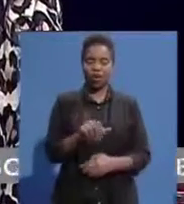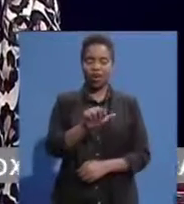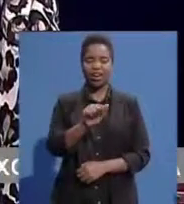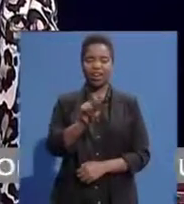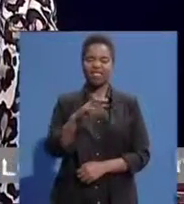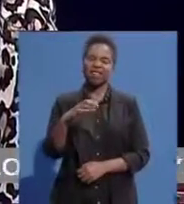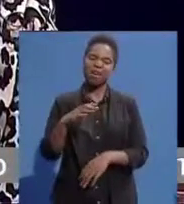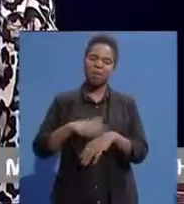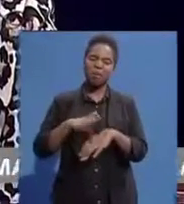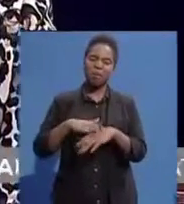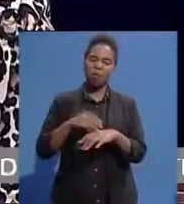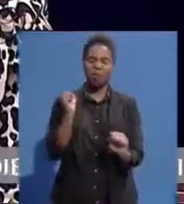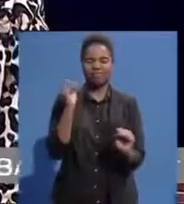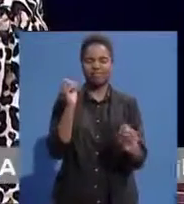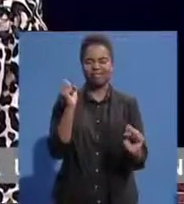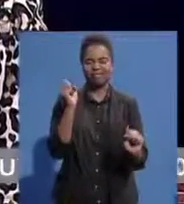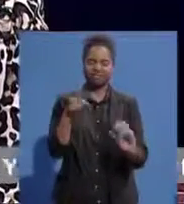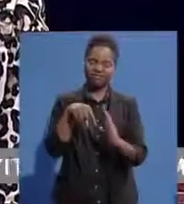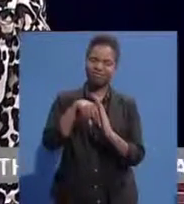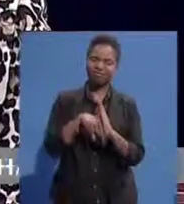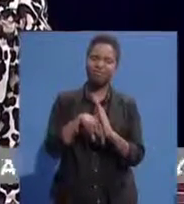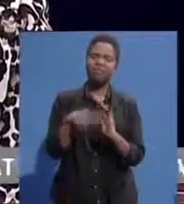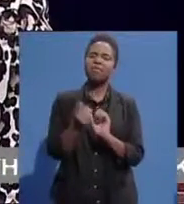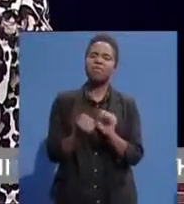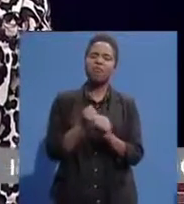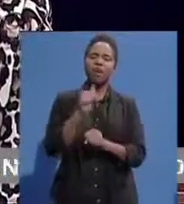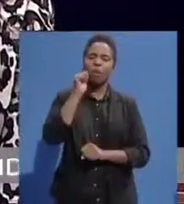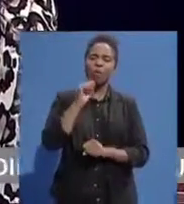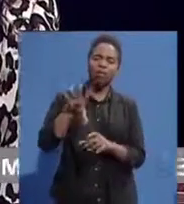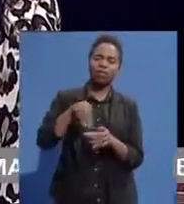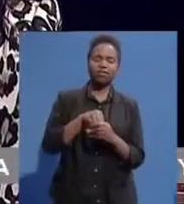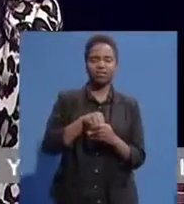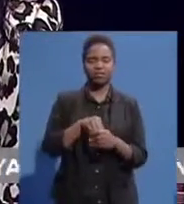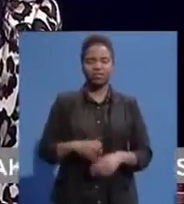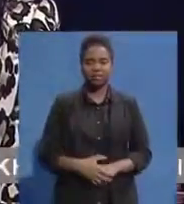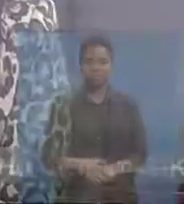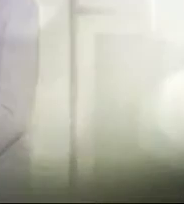the break, we talk more with Alistair Sparks about Madiba, the Euroson of Africa.